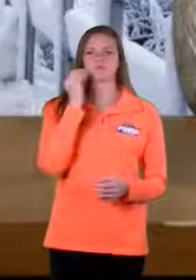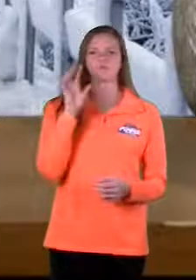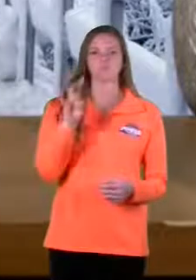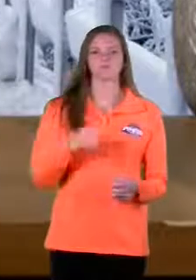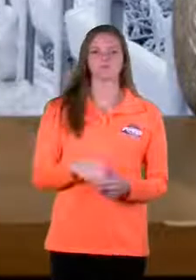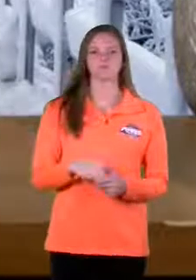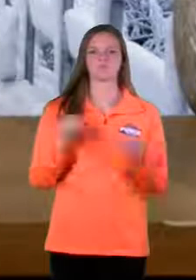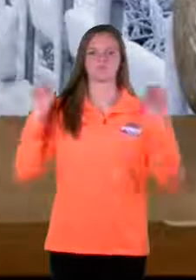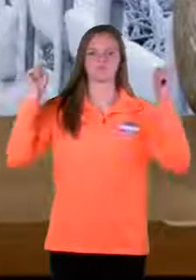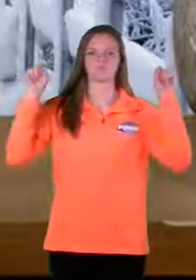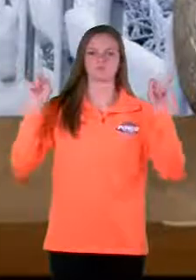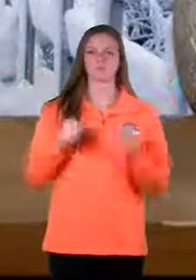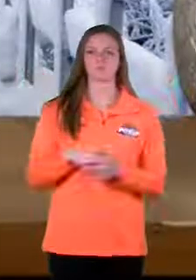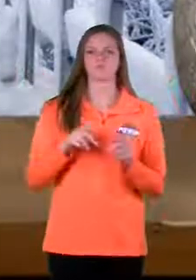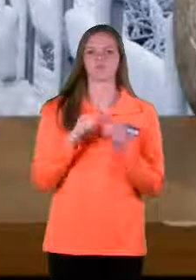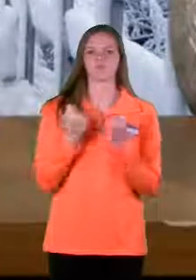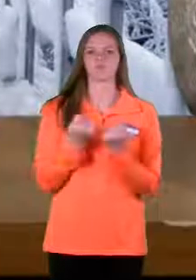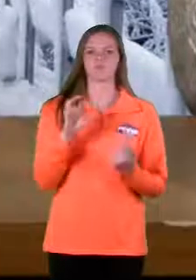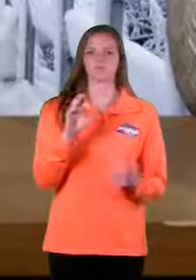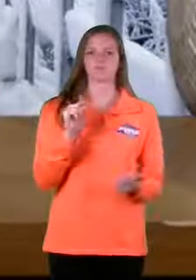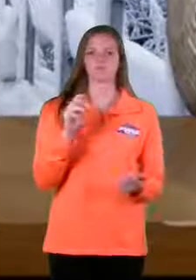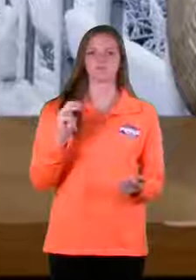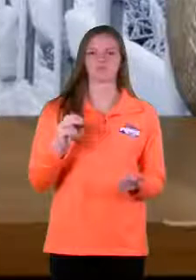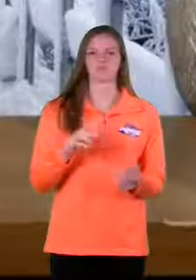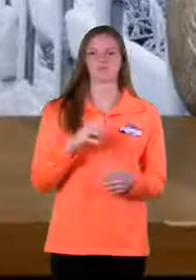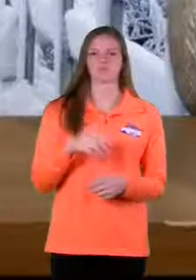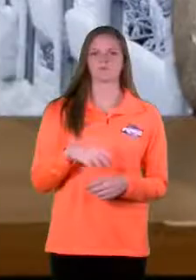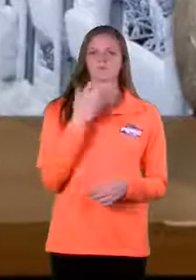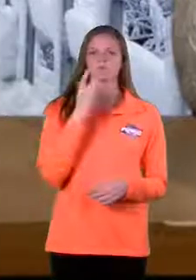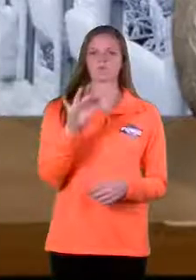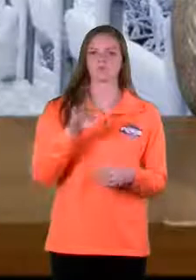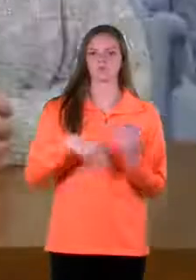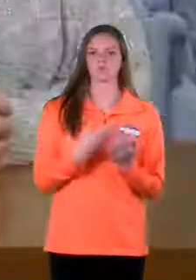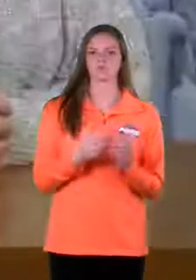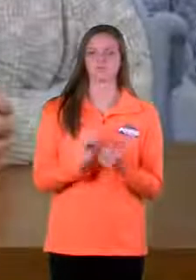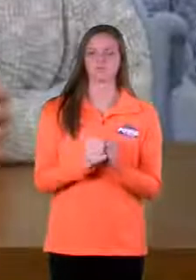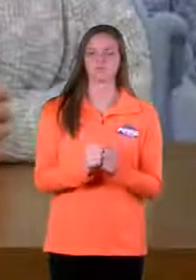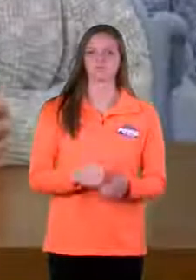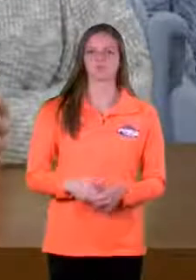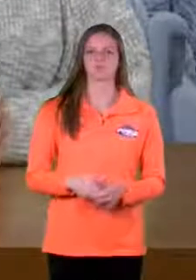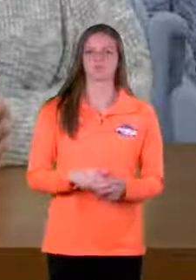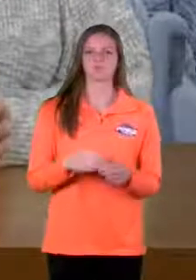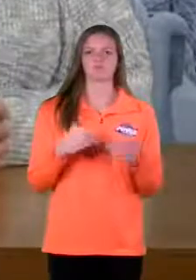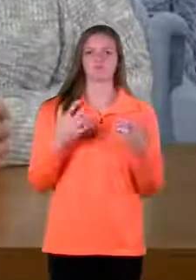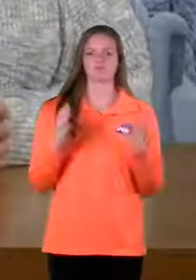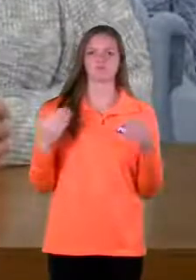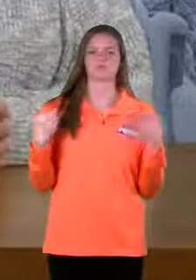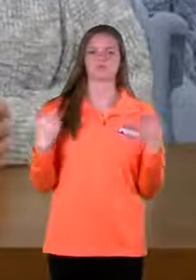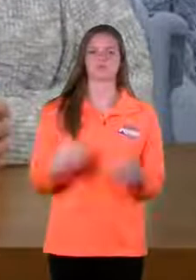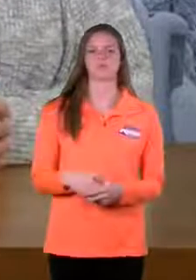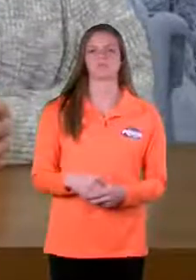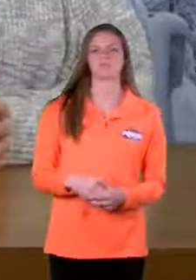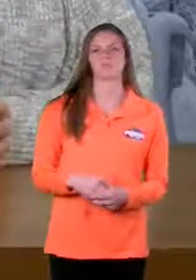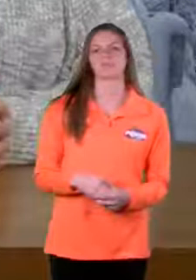has their state's competition today at 9 a.m. in Hershey. Good luck to all of our athletes in action today. That's all we have for you today. Thanks for watching